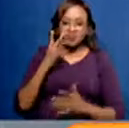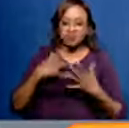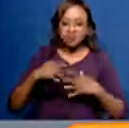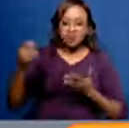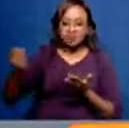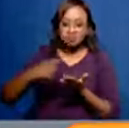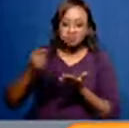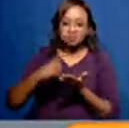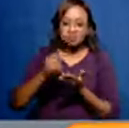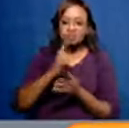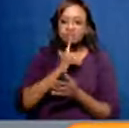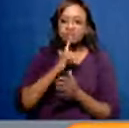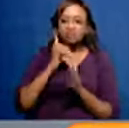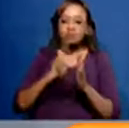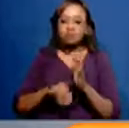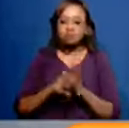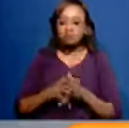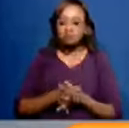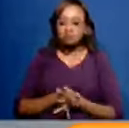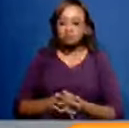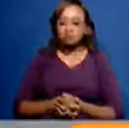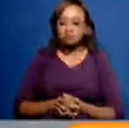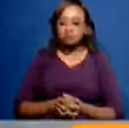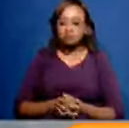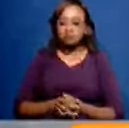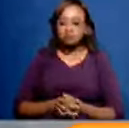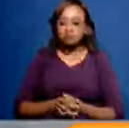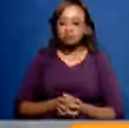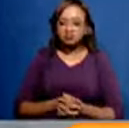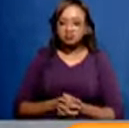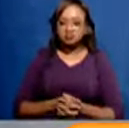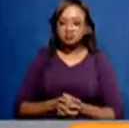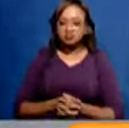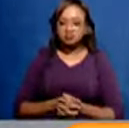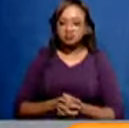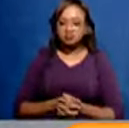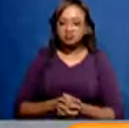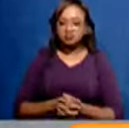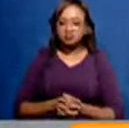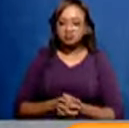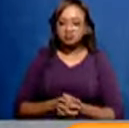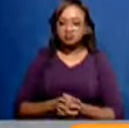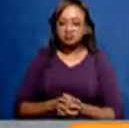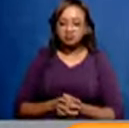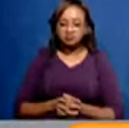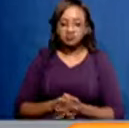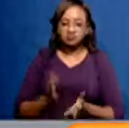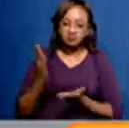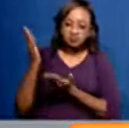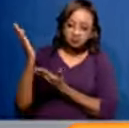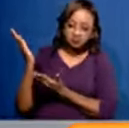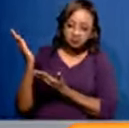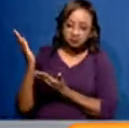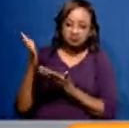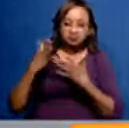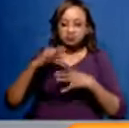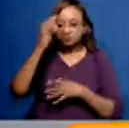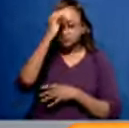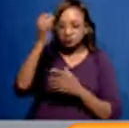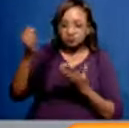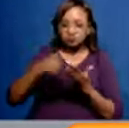wall here. Stand by there. I'll read it out to you. And a lot of people want to know quite a few things, asking questions and comments. So let's go to the magic wall. Here we